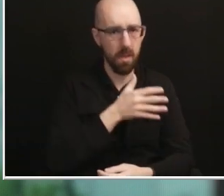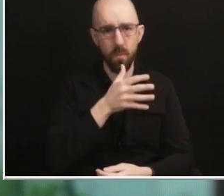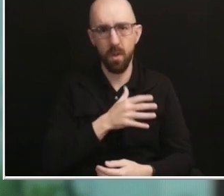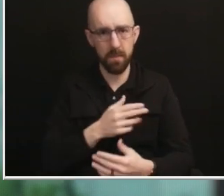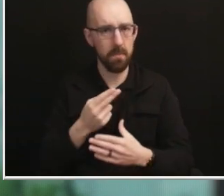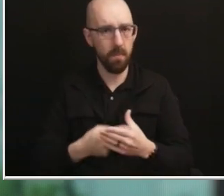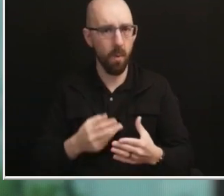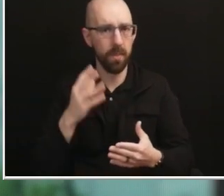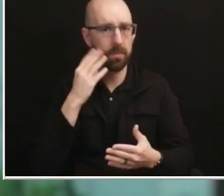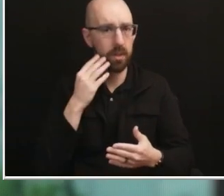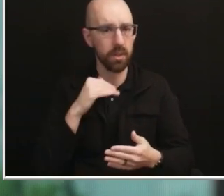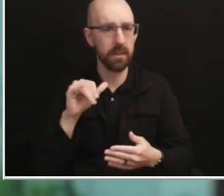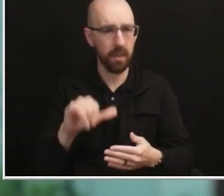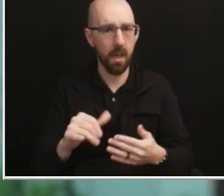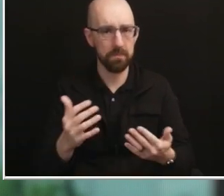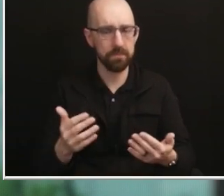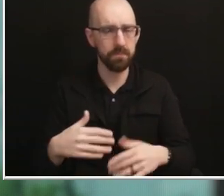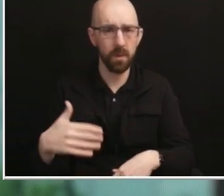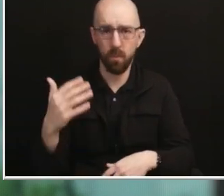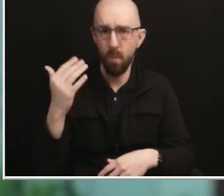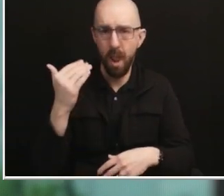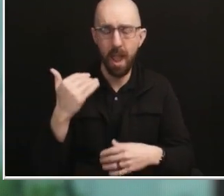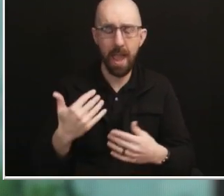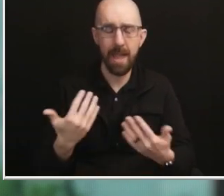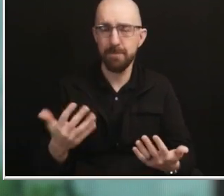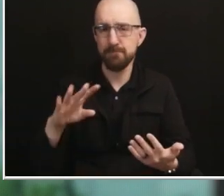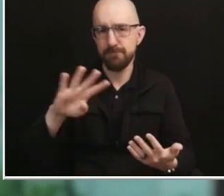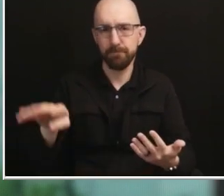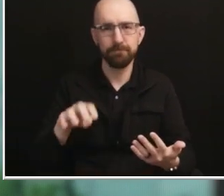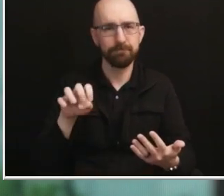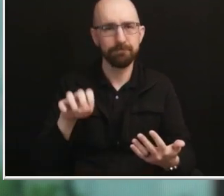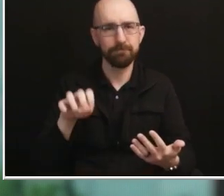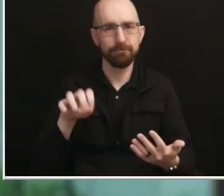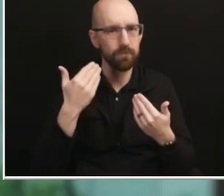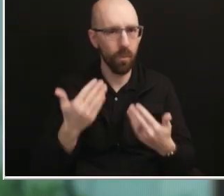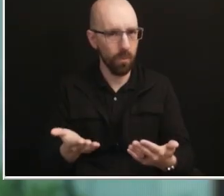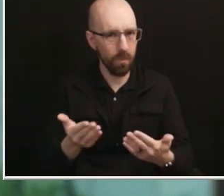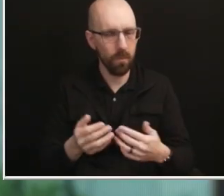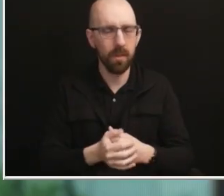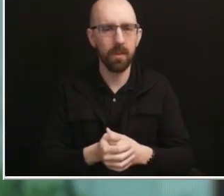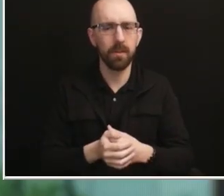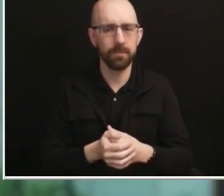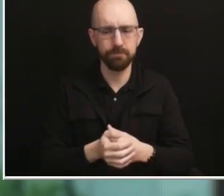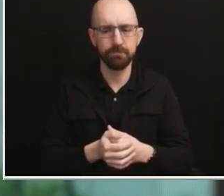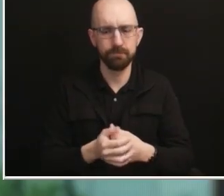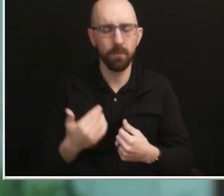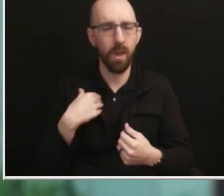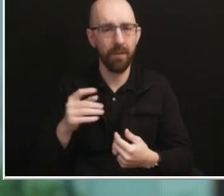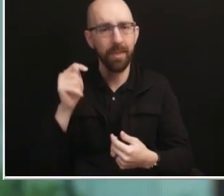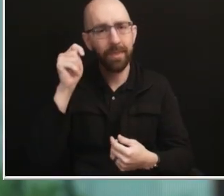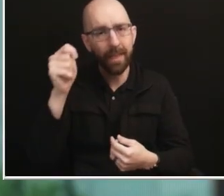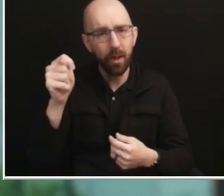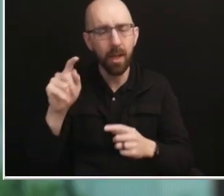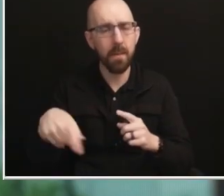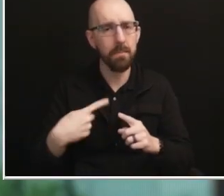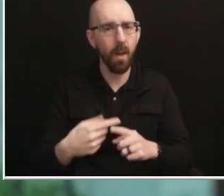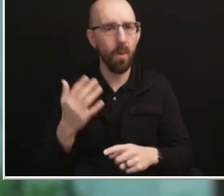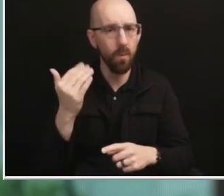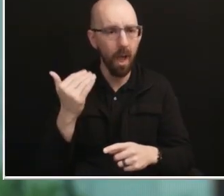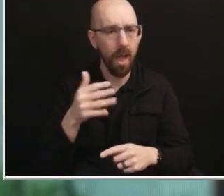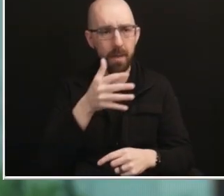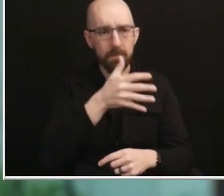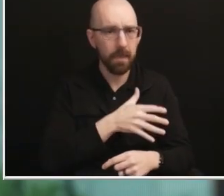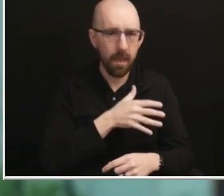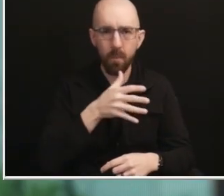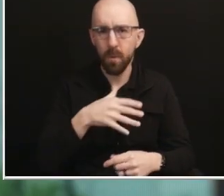And why? Don't ask me why, we don't know. We have, theories about why men and women have